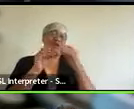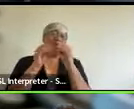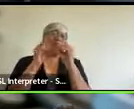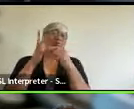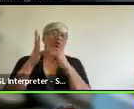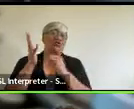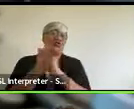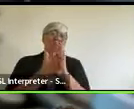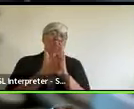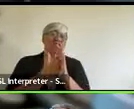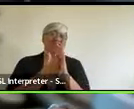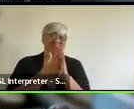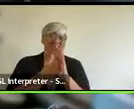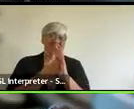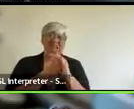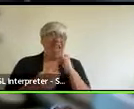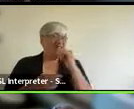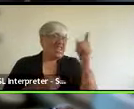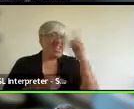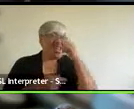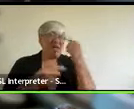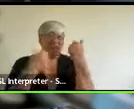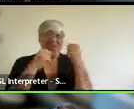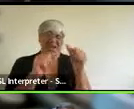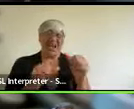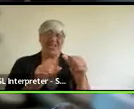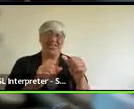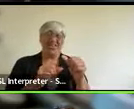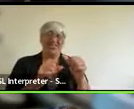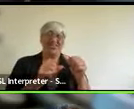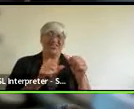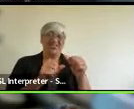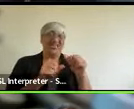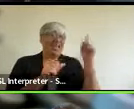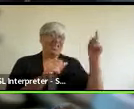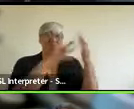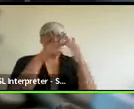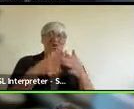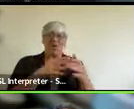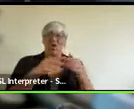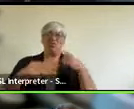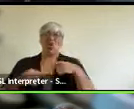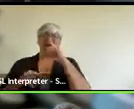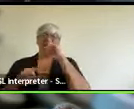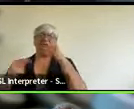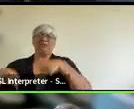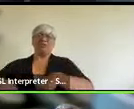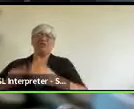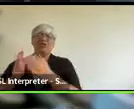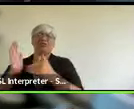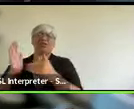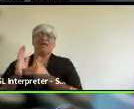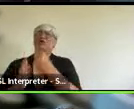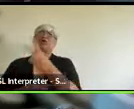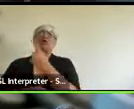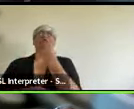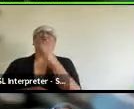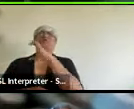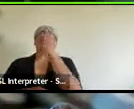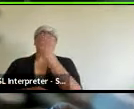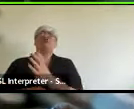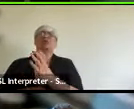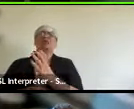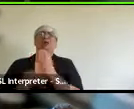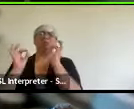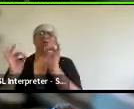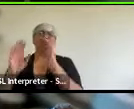last century, then why can't we in our supposedly inclusive, diverse and equitable 21st century paradise? David,